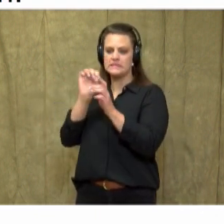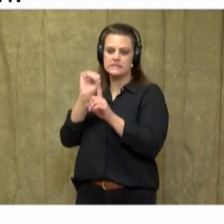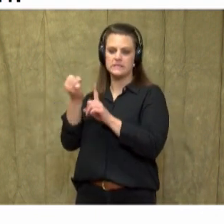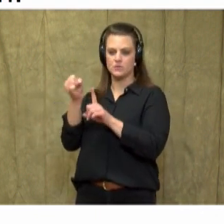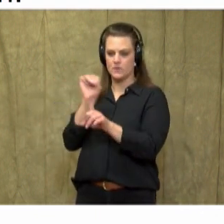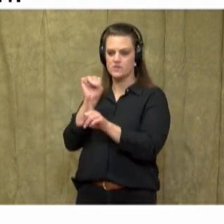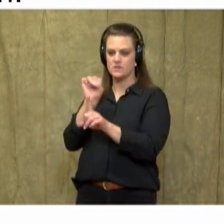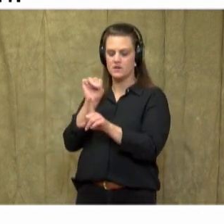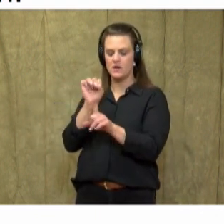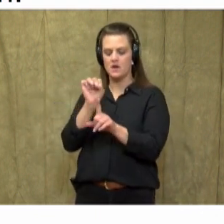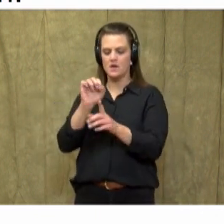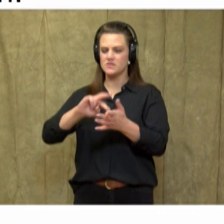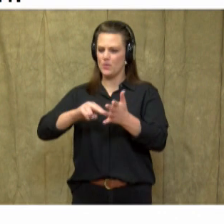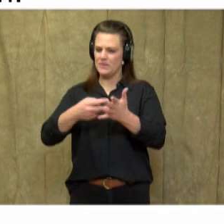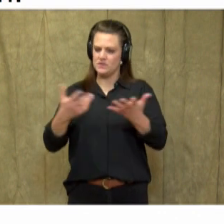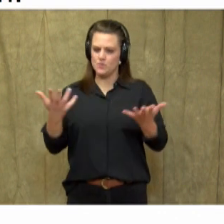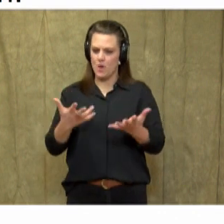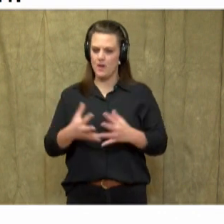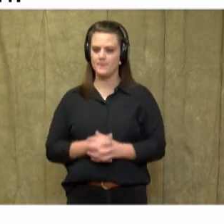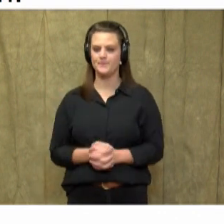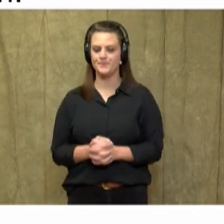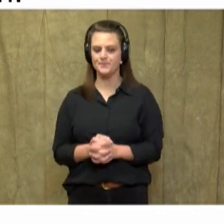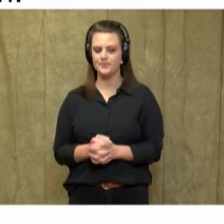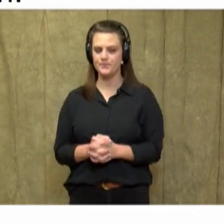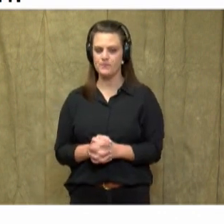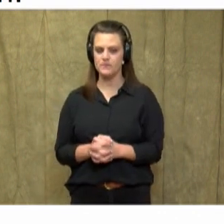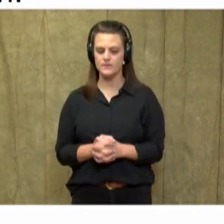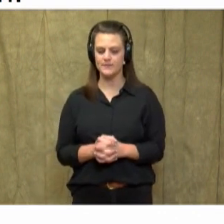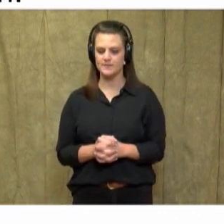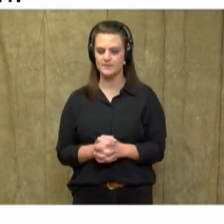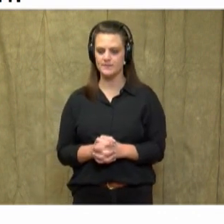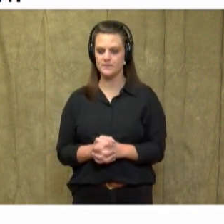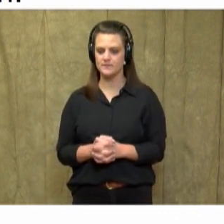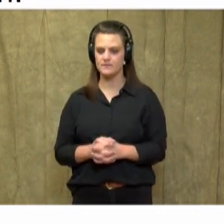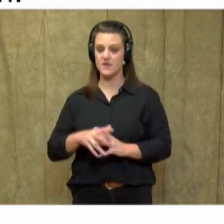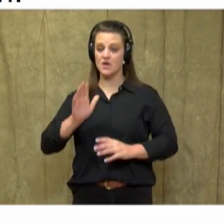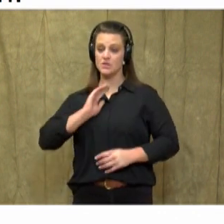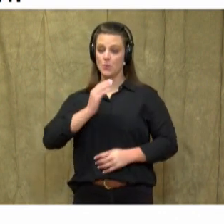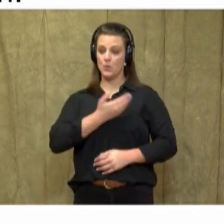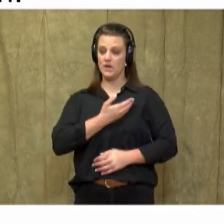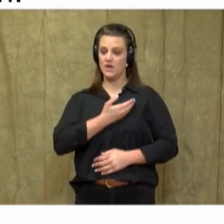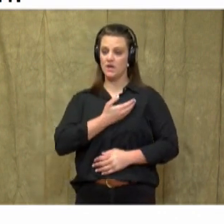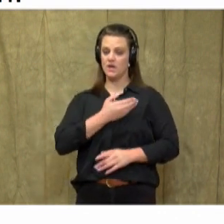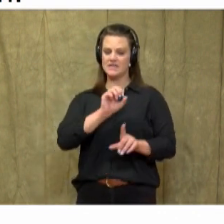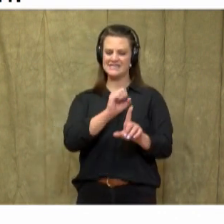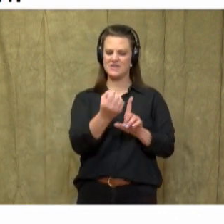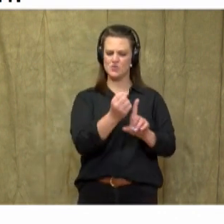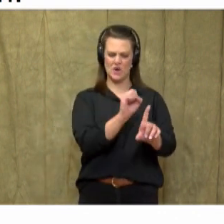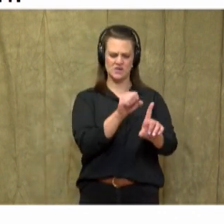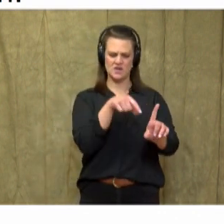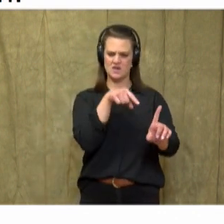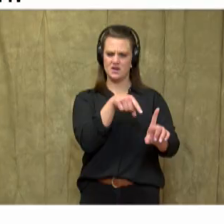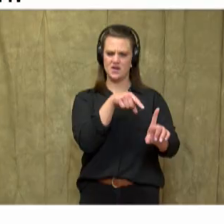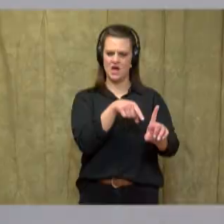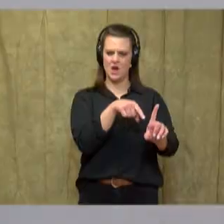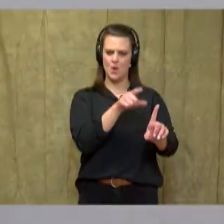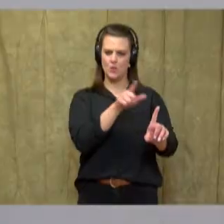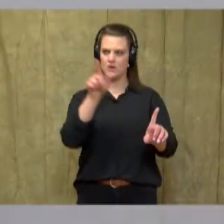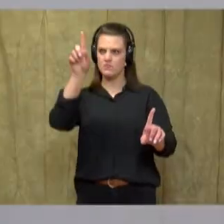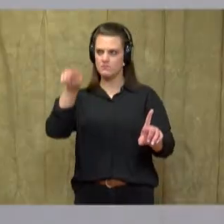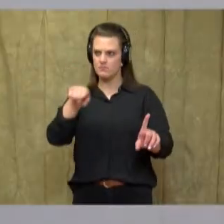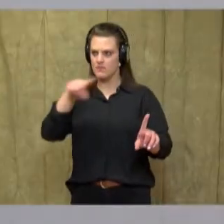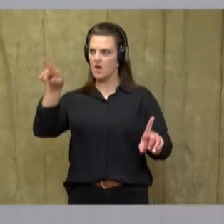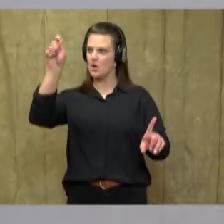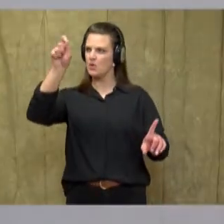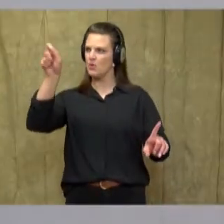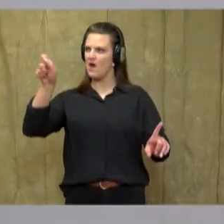So basically what that means is today we're going to graph different situations. Maybe a situation that we